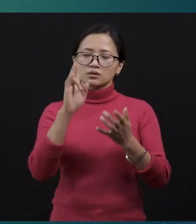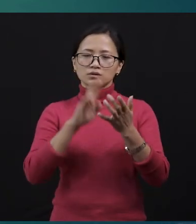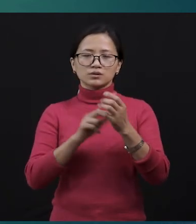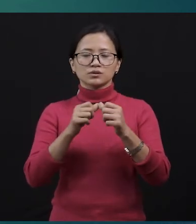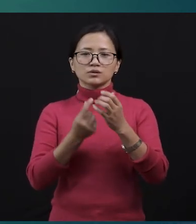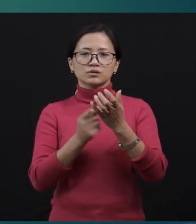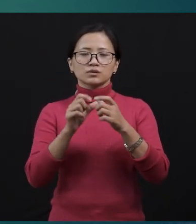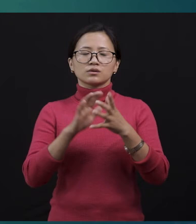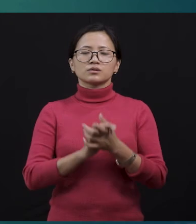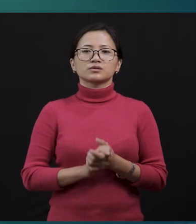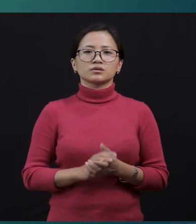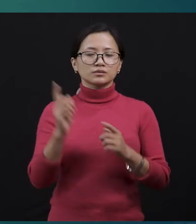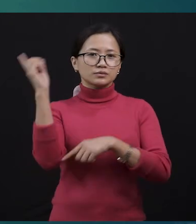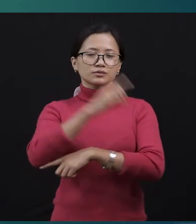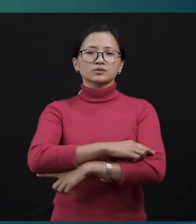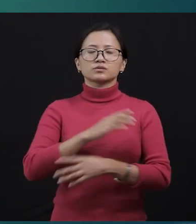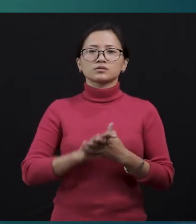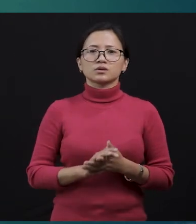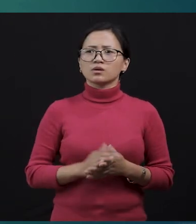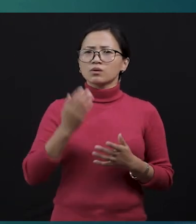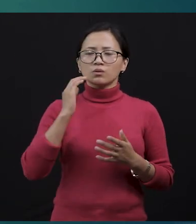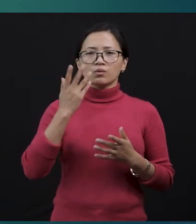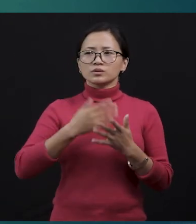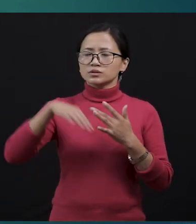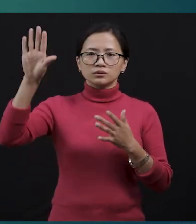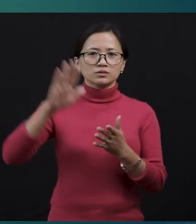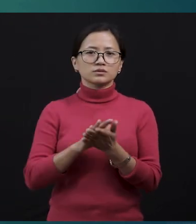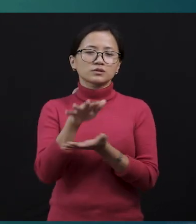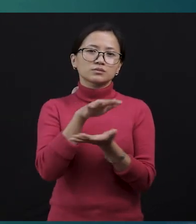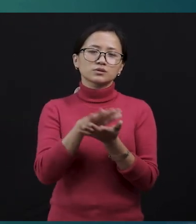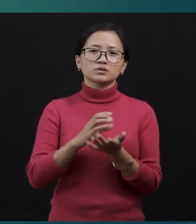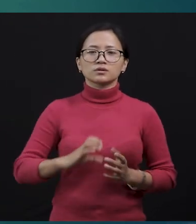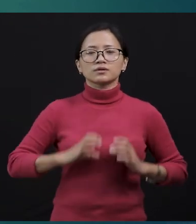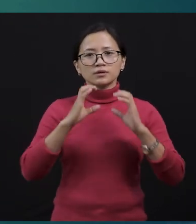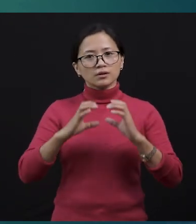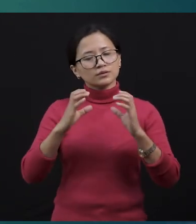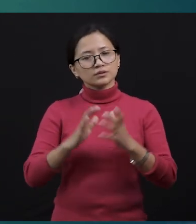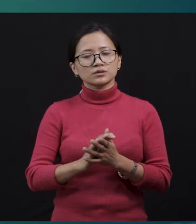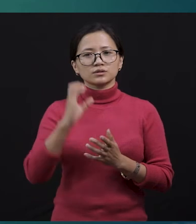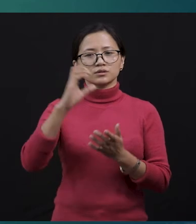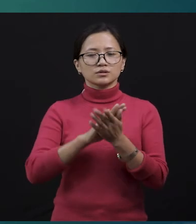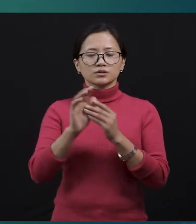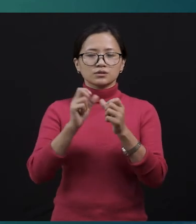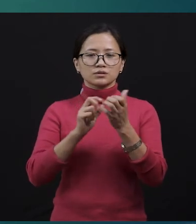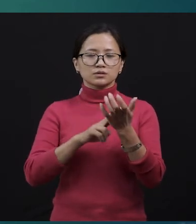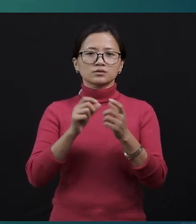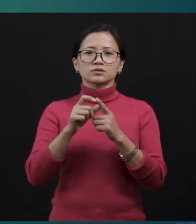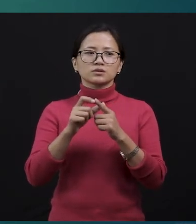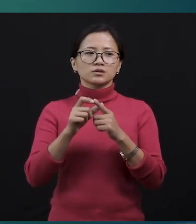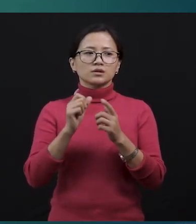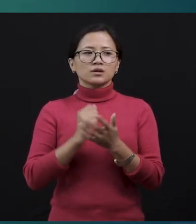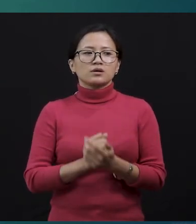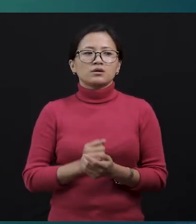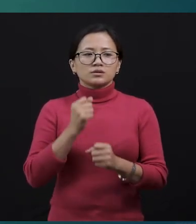she passed this message while on board. While she was on space, she encouraged the students of Chandigarh, the college where she studied. And when